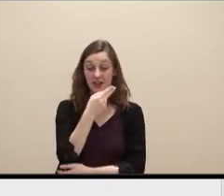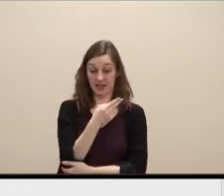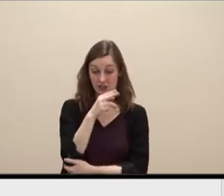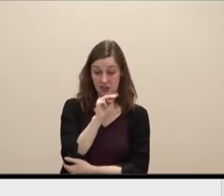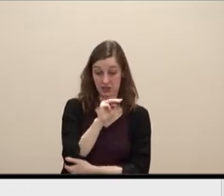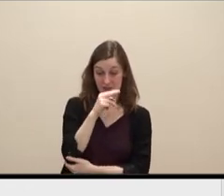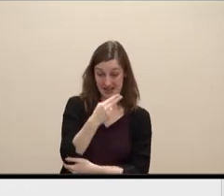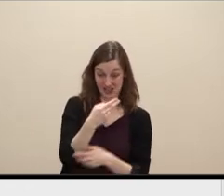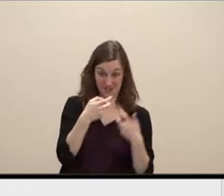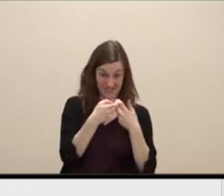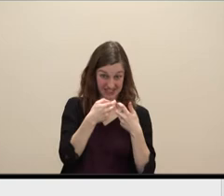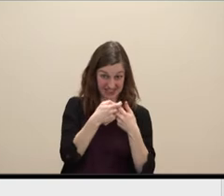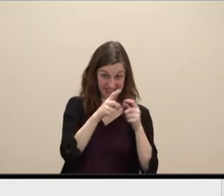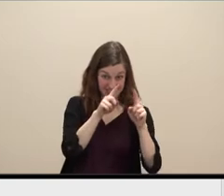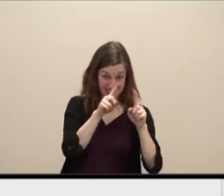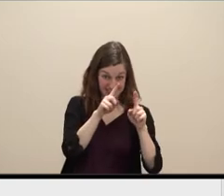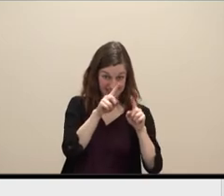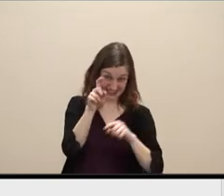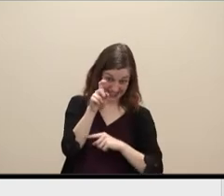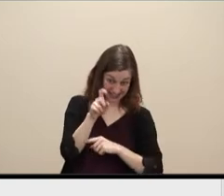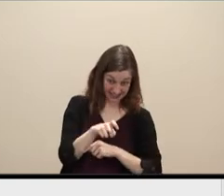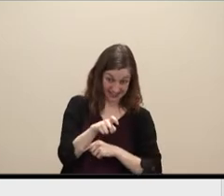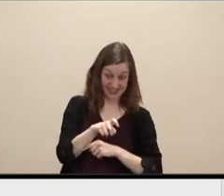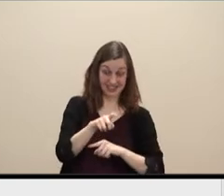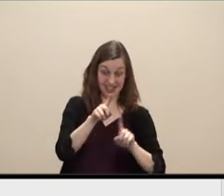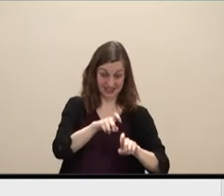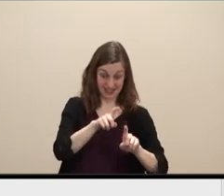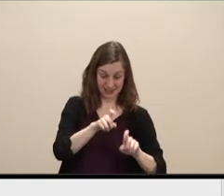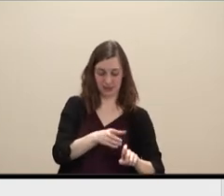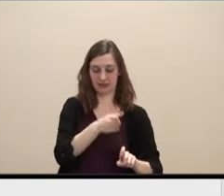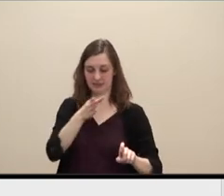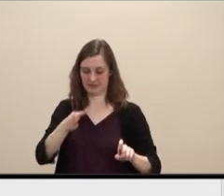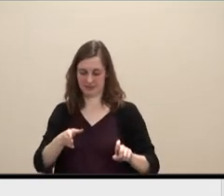chemistry Texas assessment. So those are our science measures.